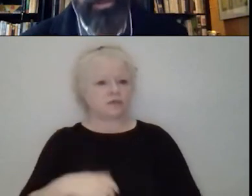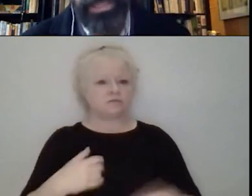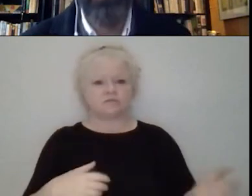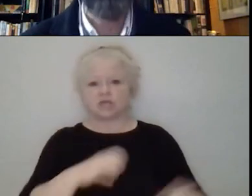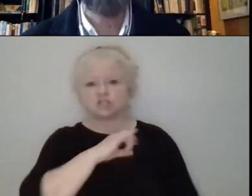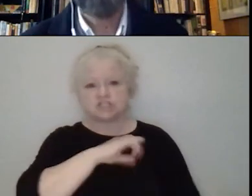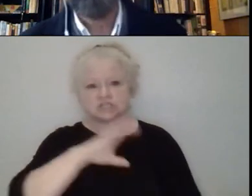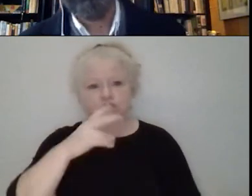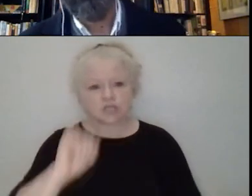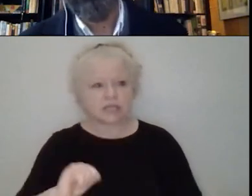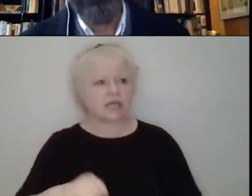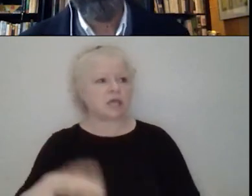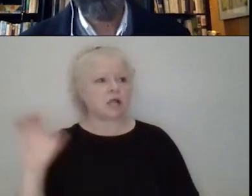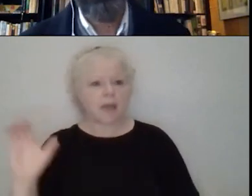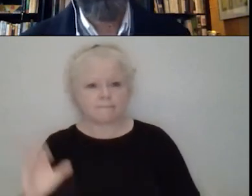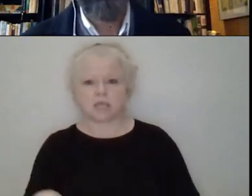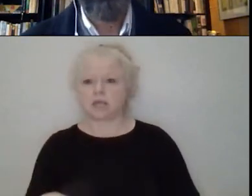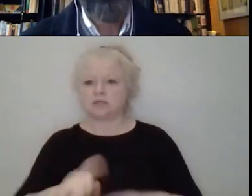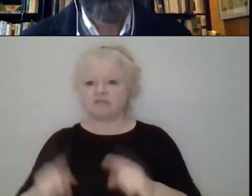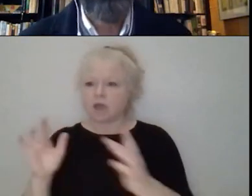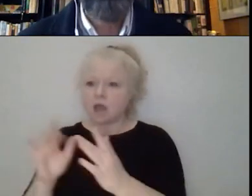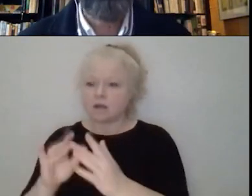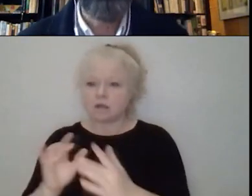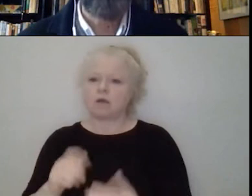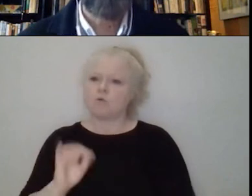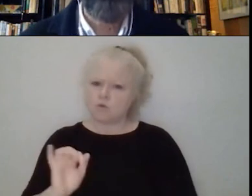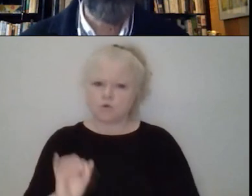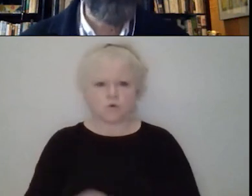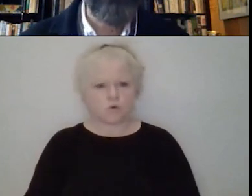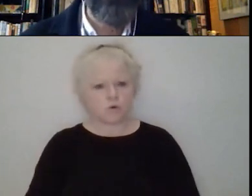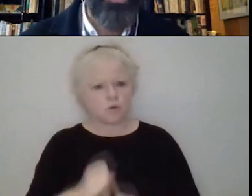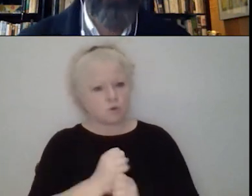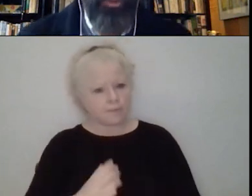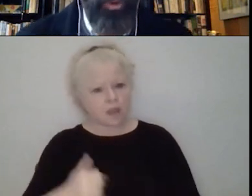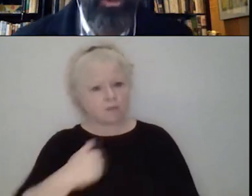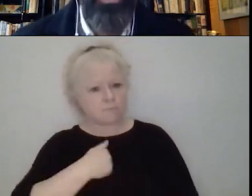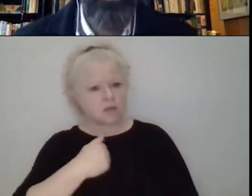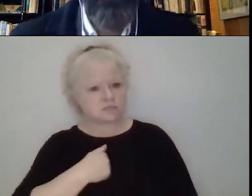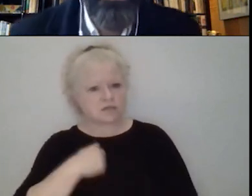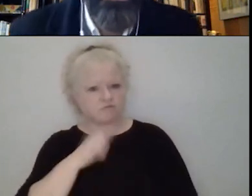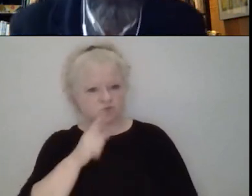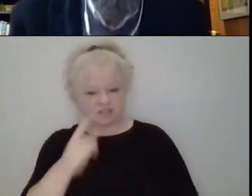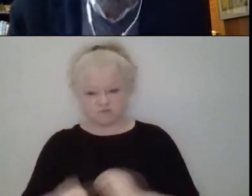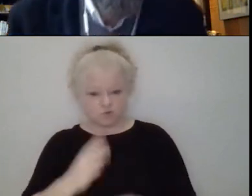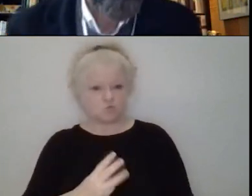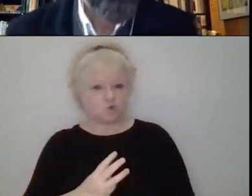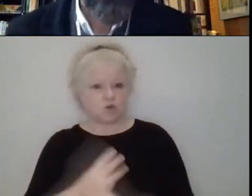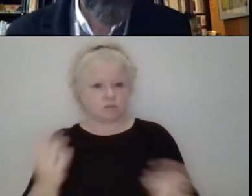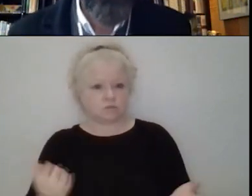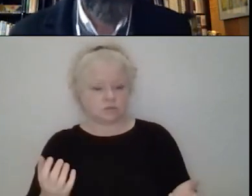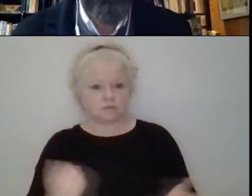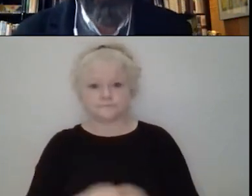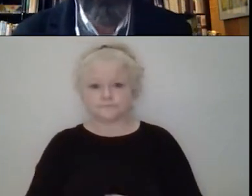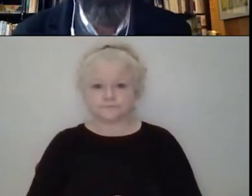and Colombians. And that was a really great way to prepare myself for the world in a way, because